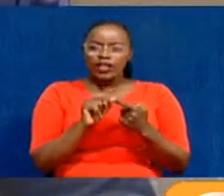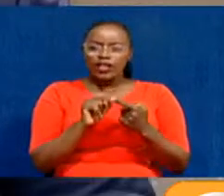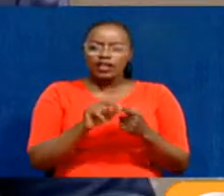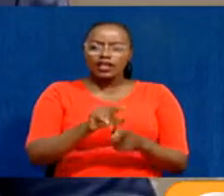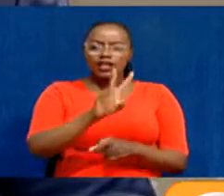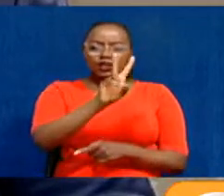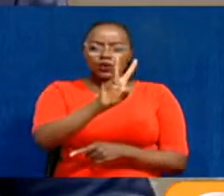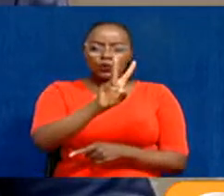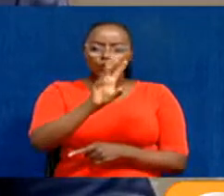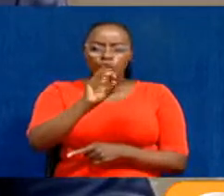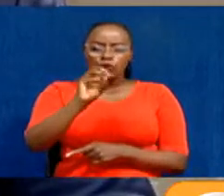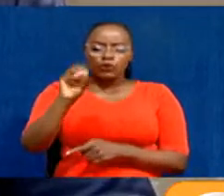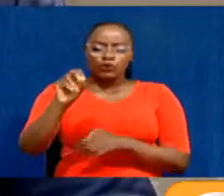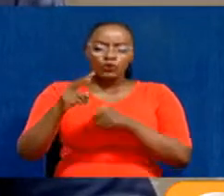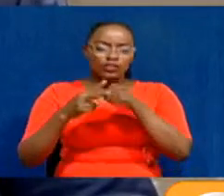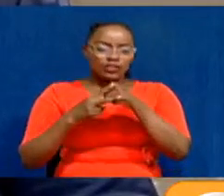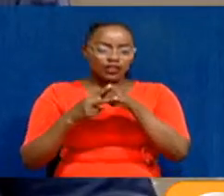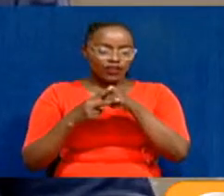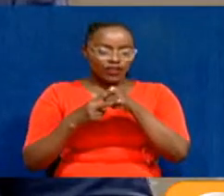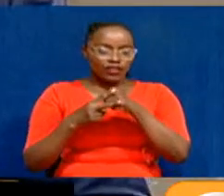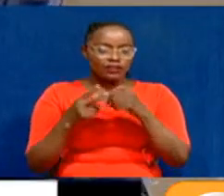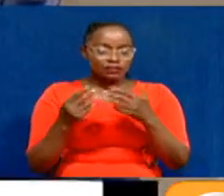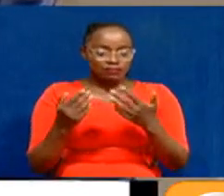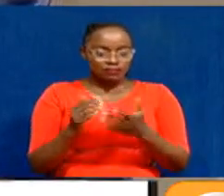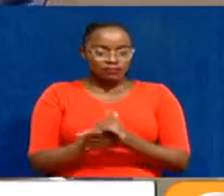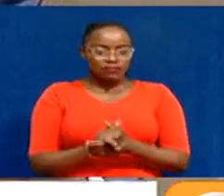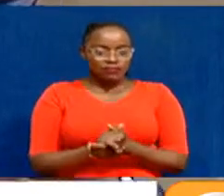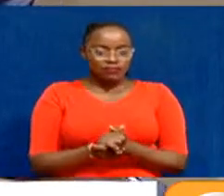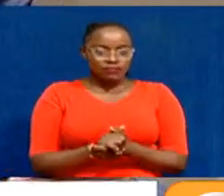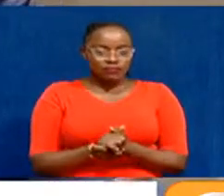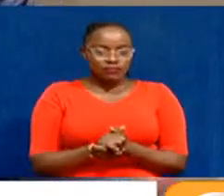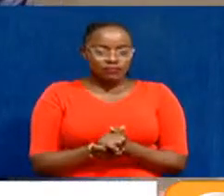in 2007.